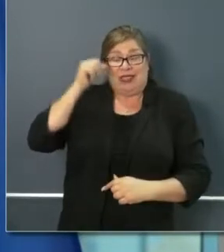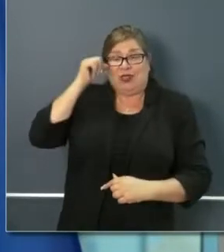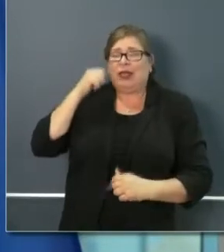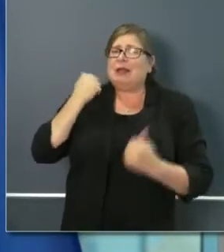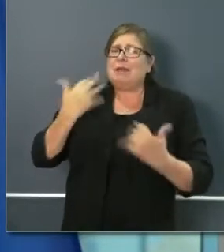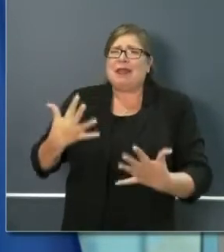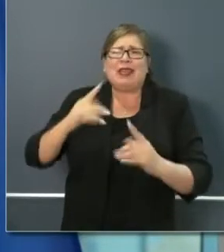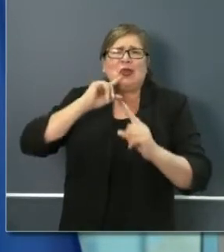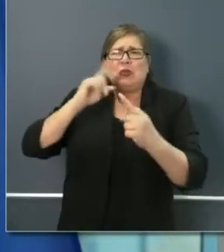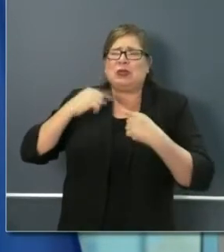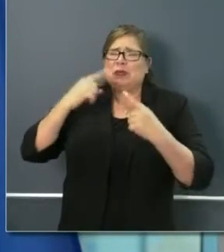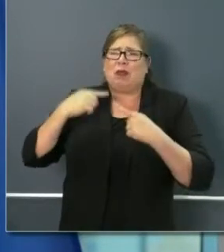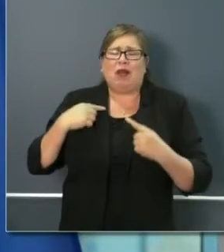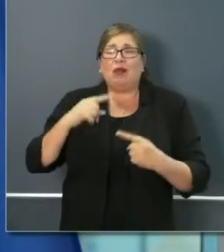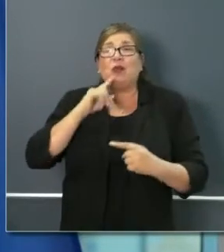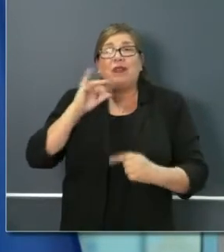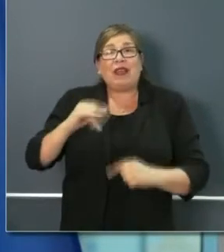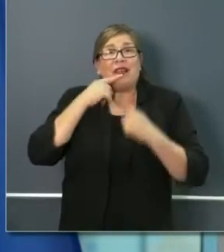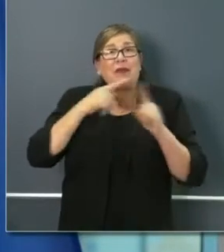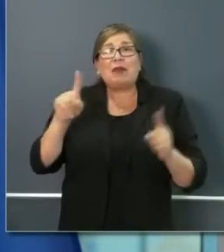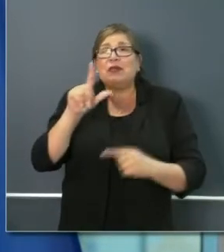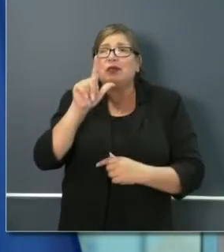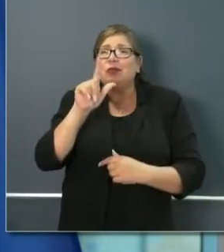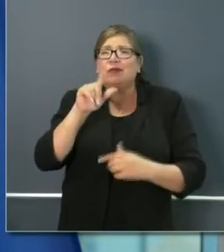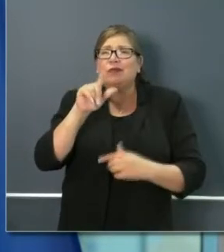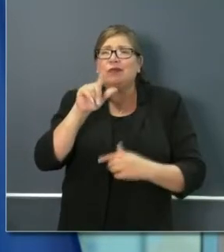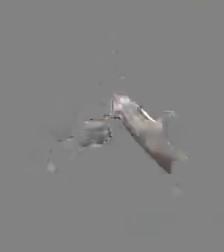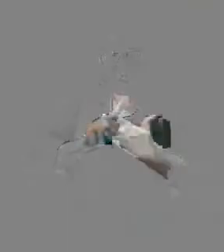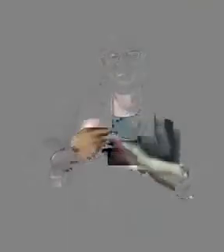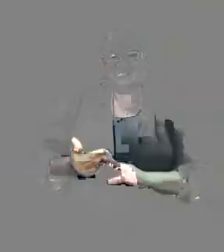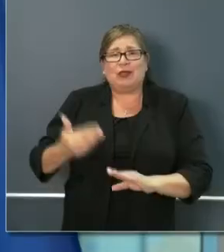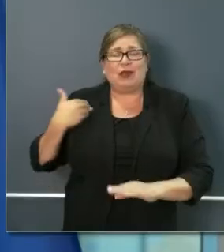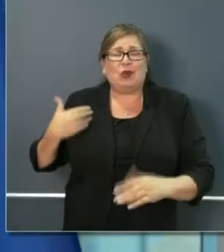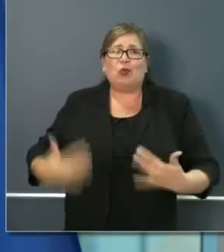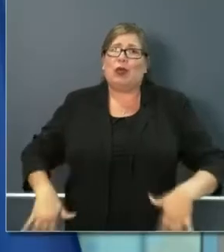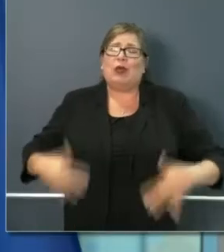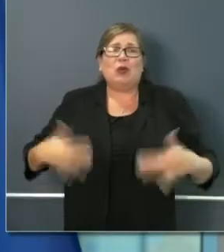than 24 hours ago. We mentioned in the state